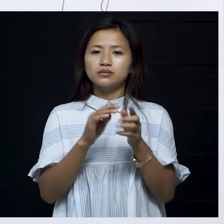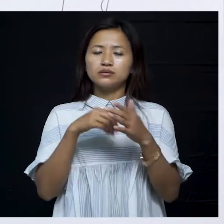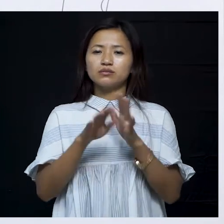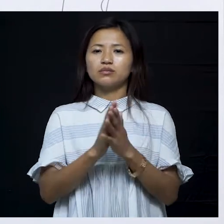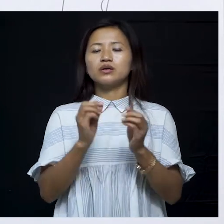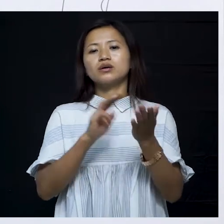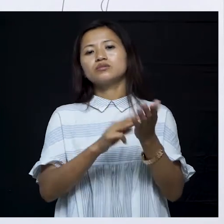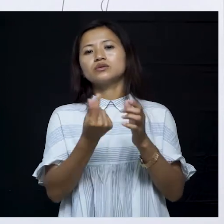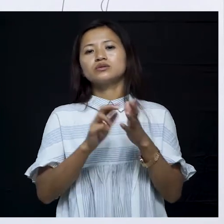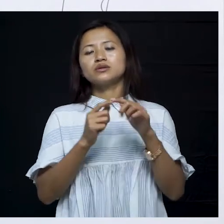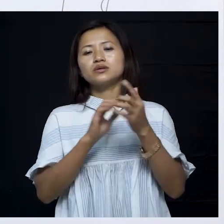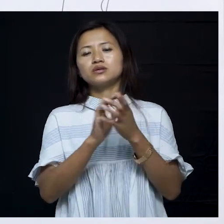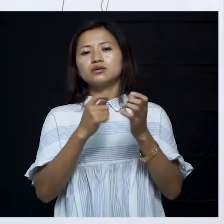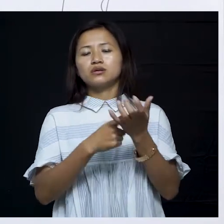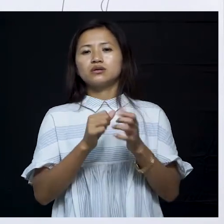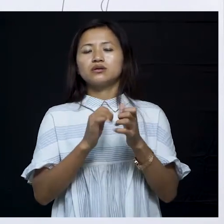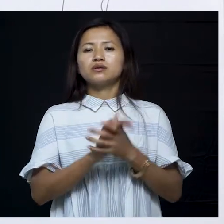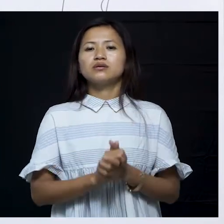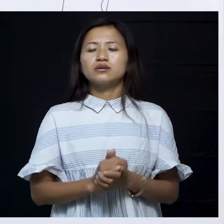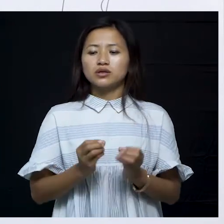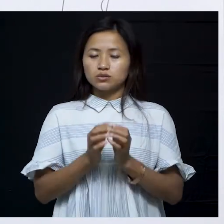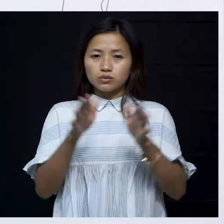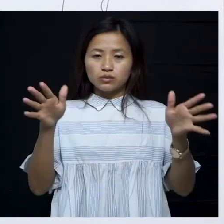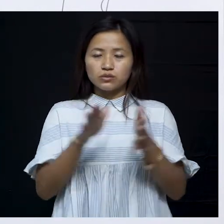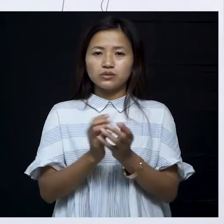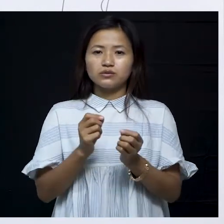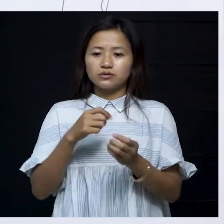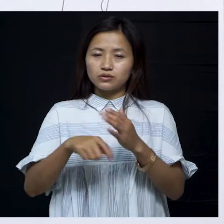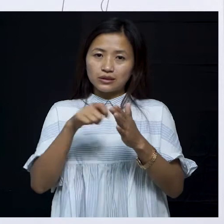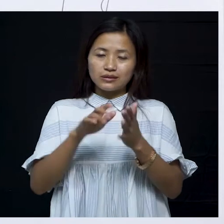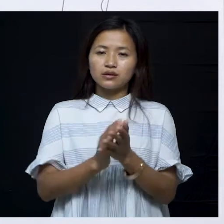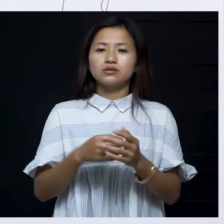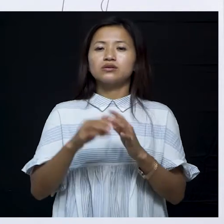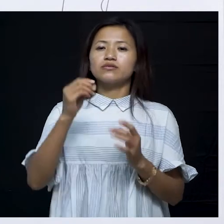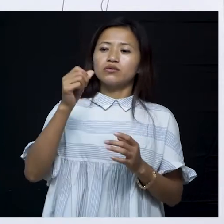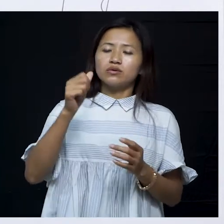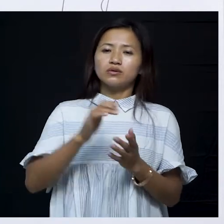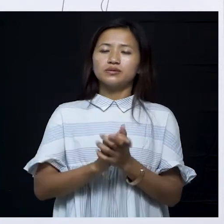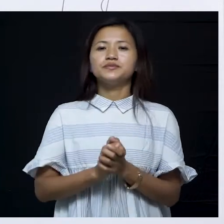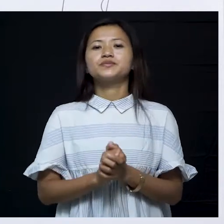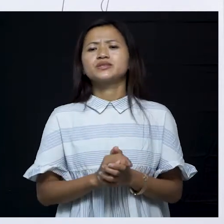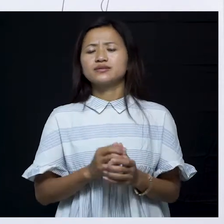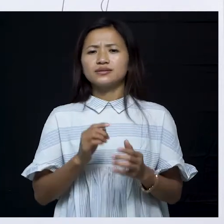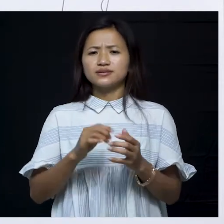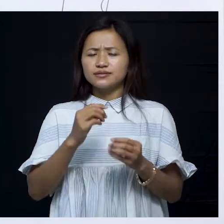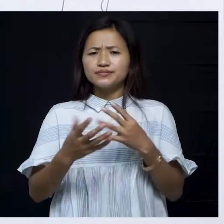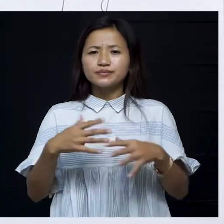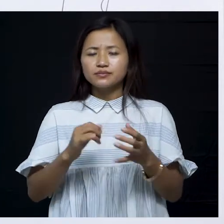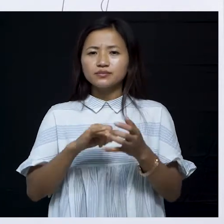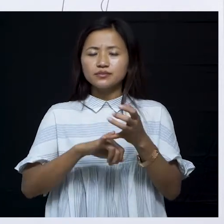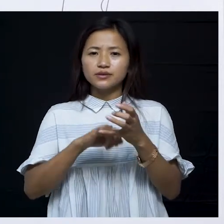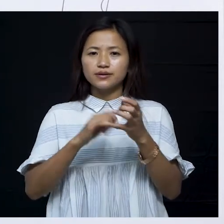the government gave emphasis to exploring, drilling, and refining of the mineral oil. And the government has set up several industries to make